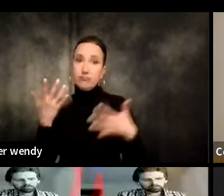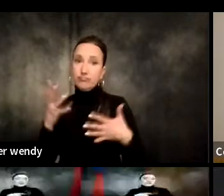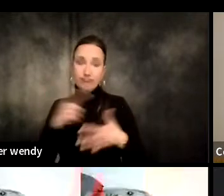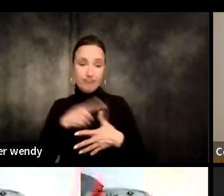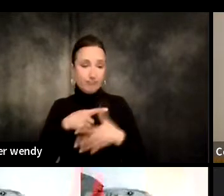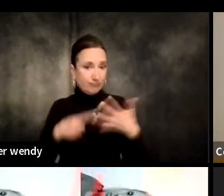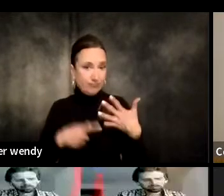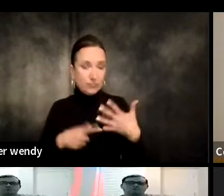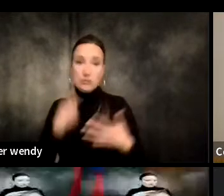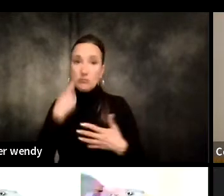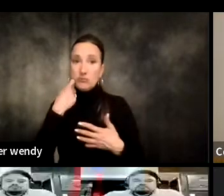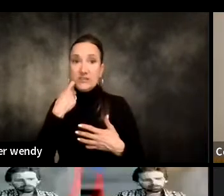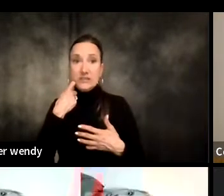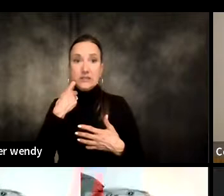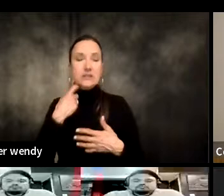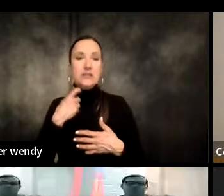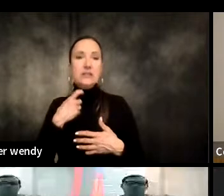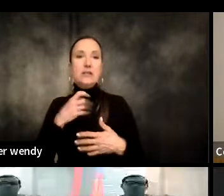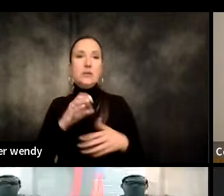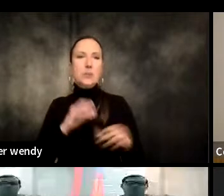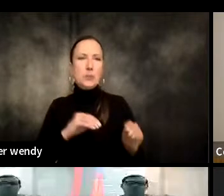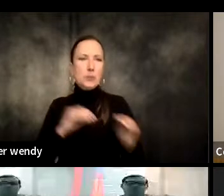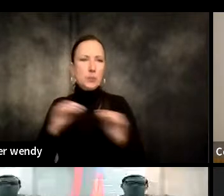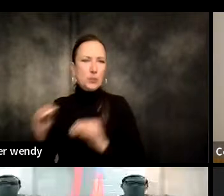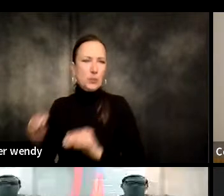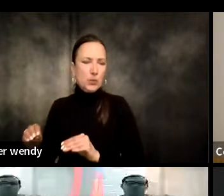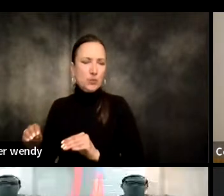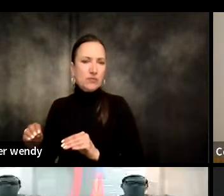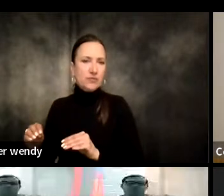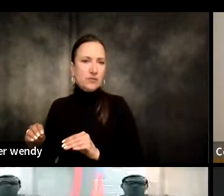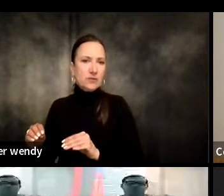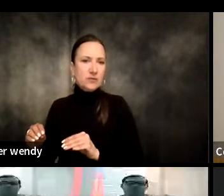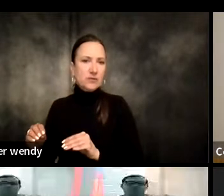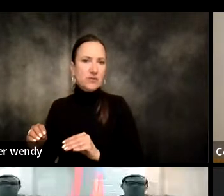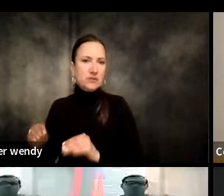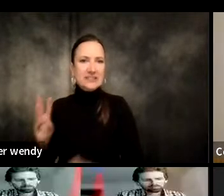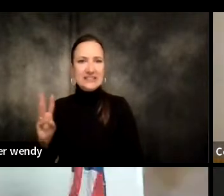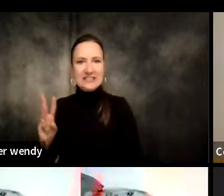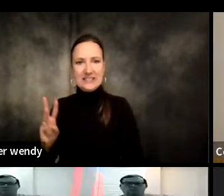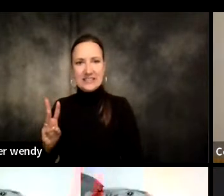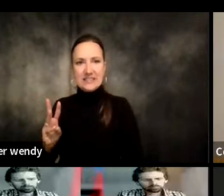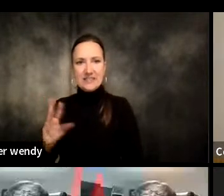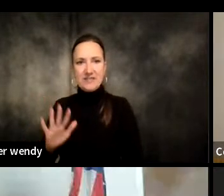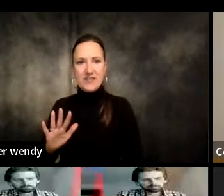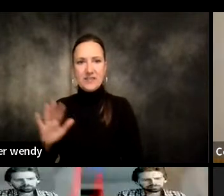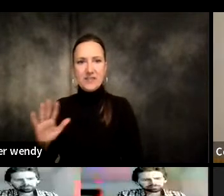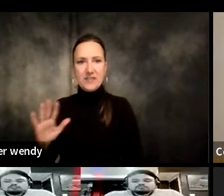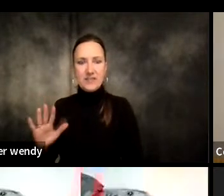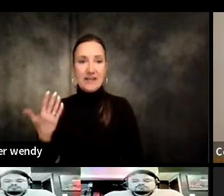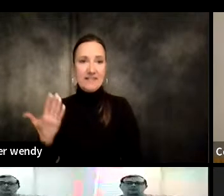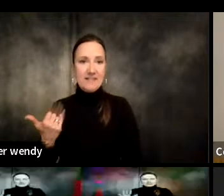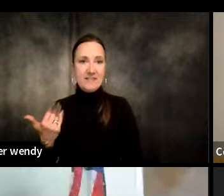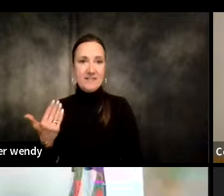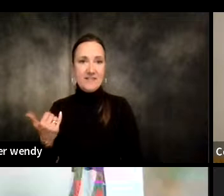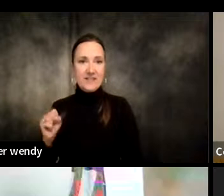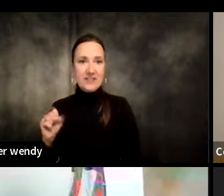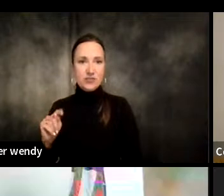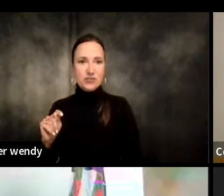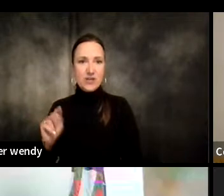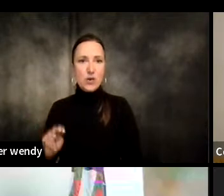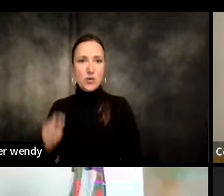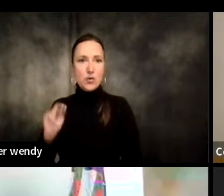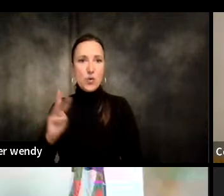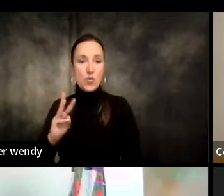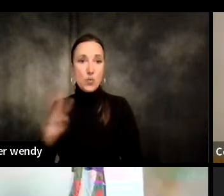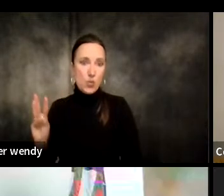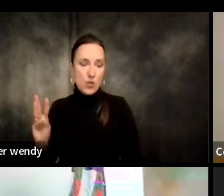have most recently moved, and I will put that in the chat. We have moved to 655 15th Street Northwest after